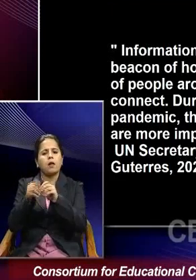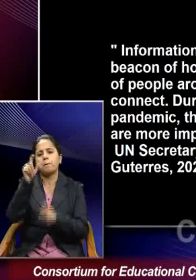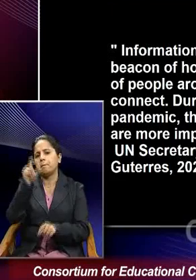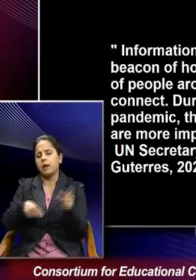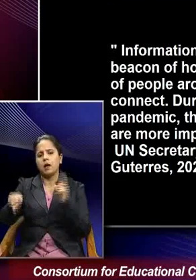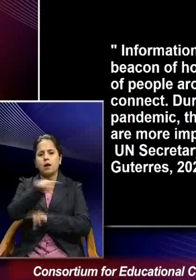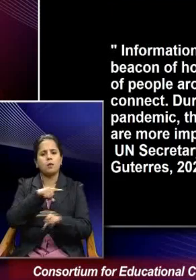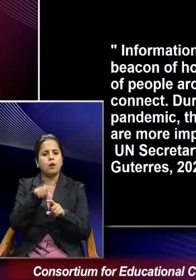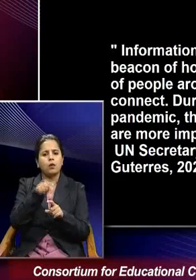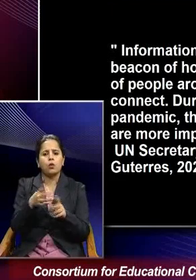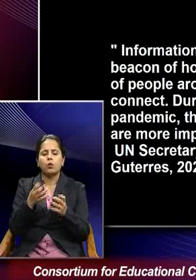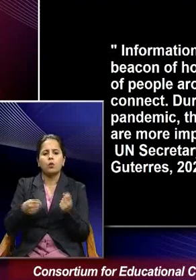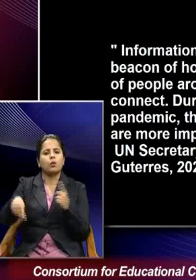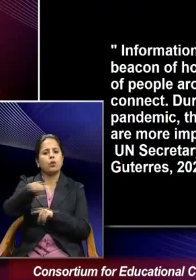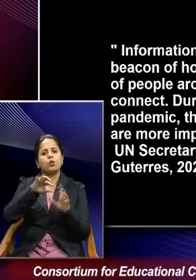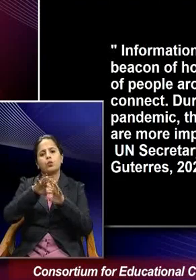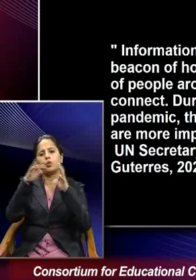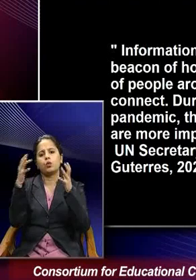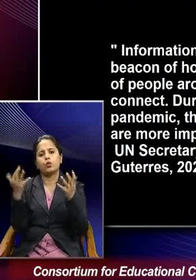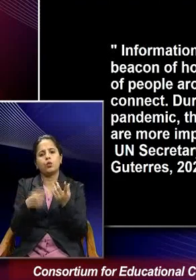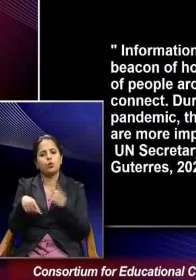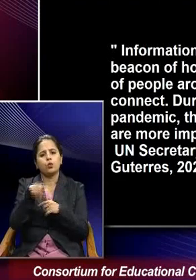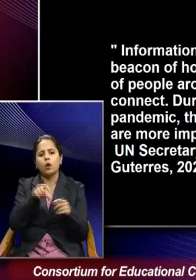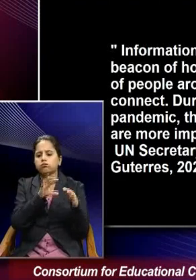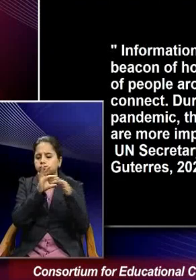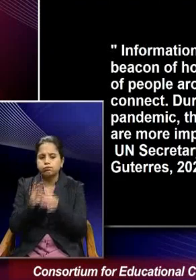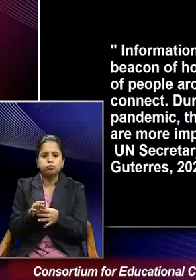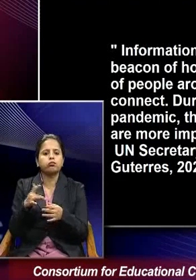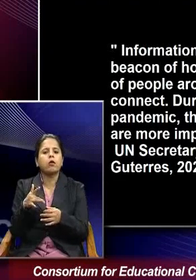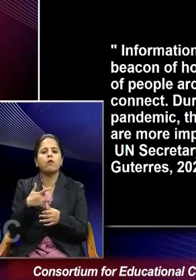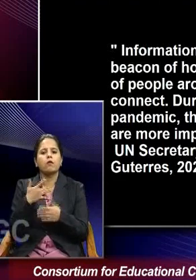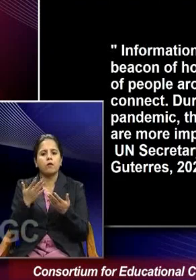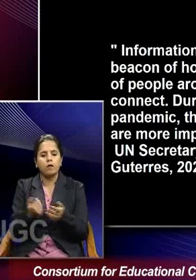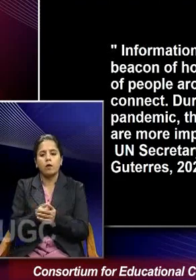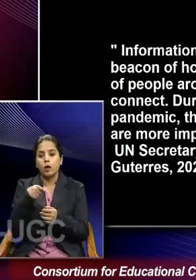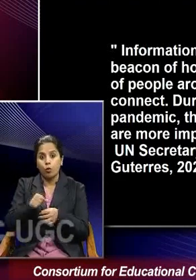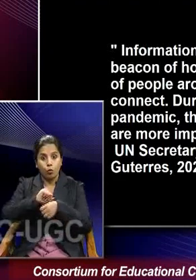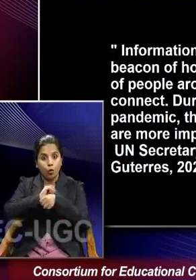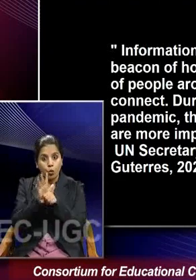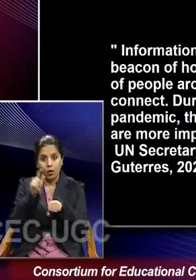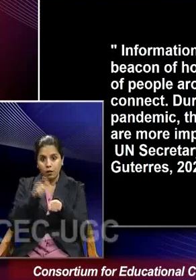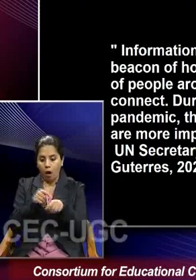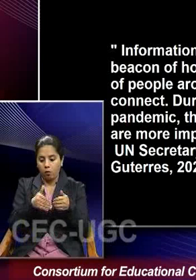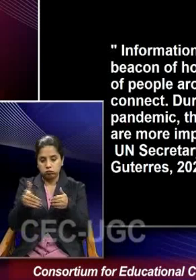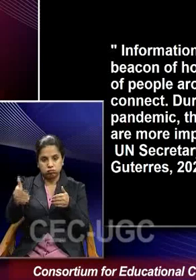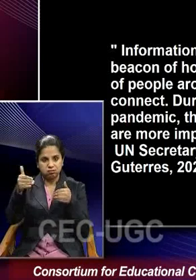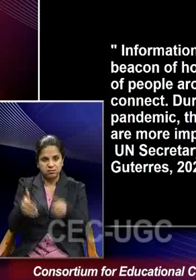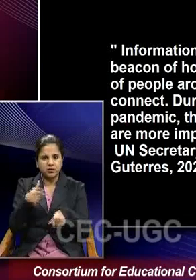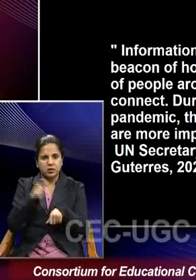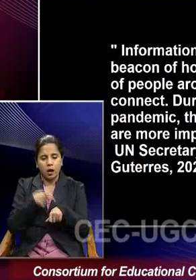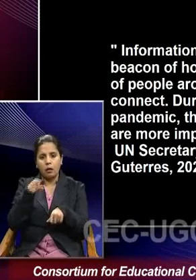people around the world to connect. During the COVID-19 pandemic,